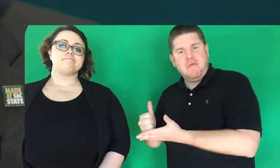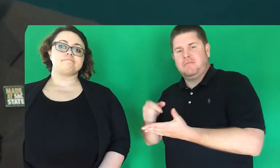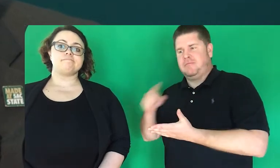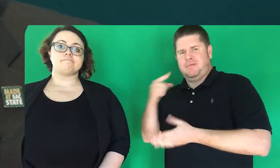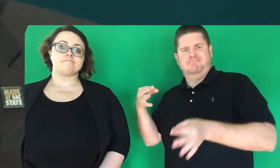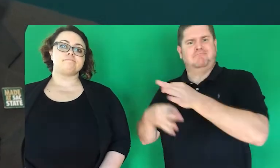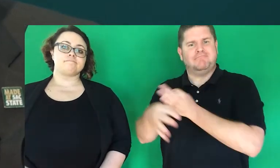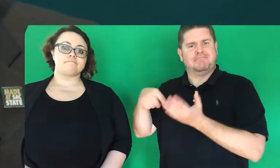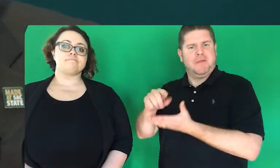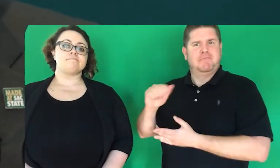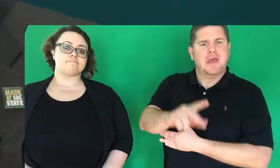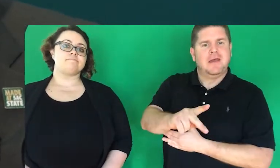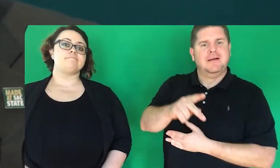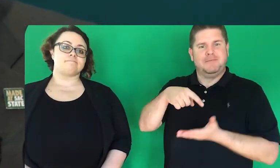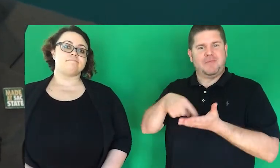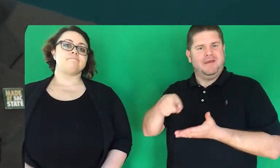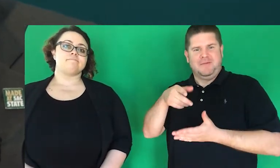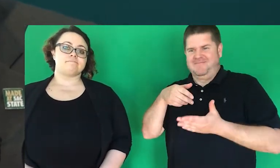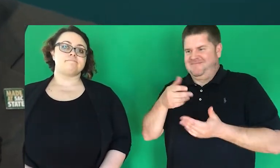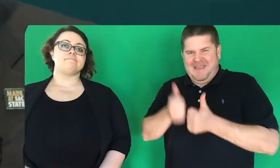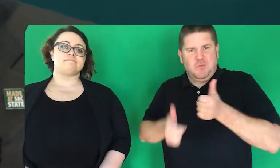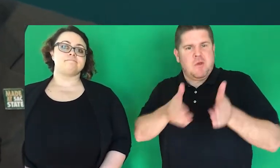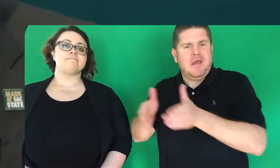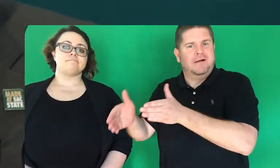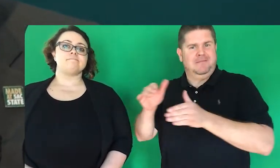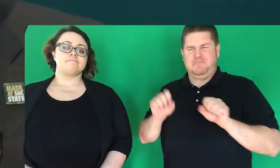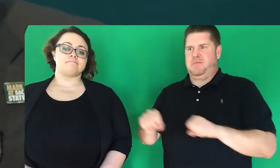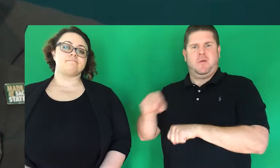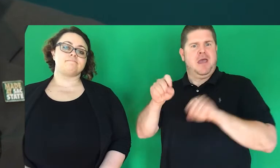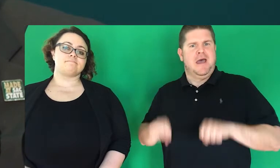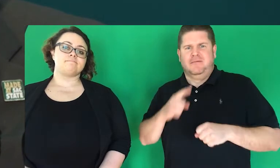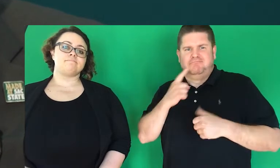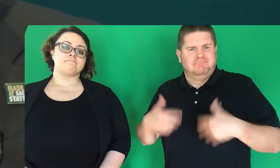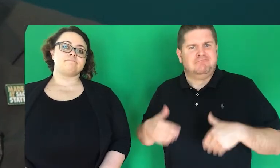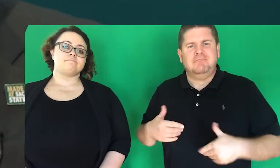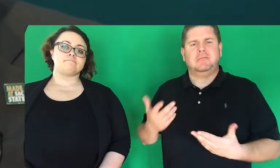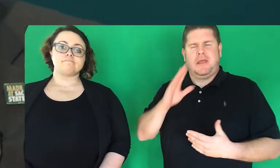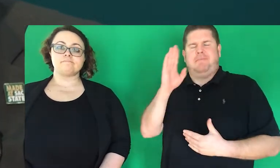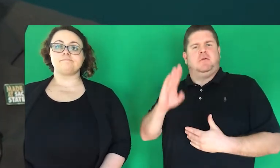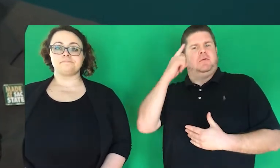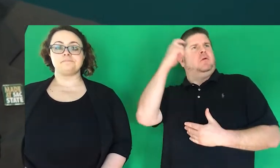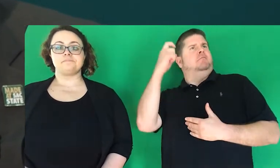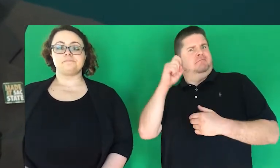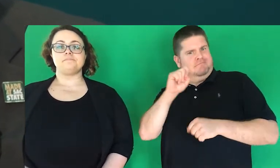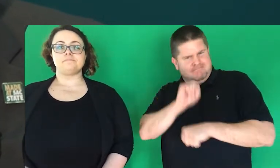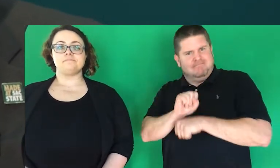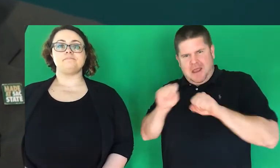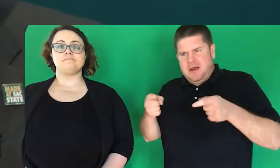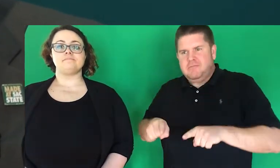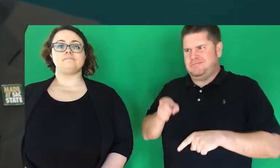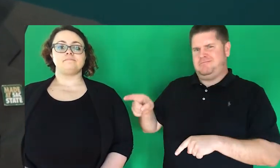pay forward and pay back. It's a pay every way that you would possibly can. And things happen that you'll never dream of.